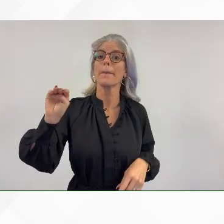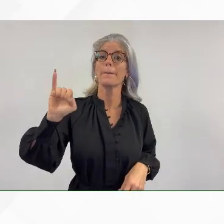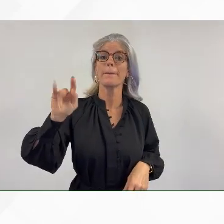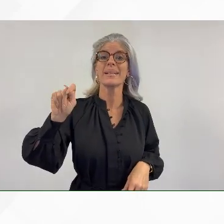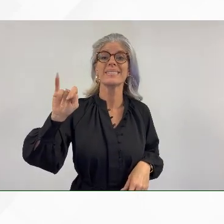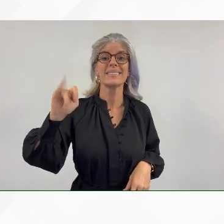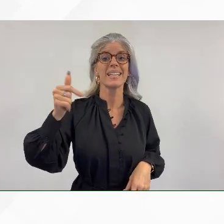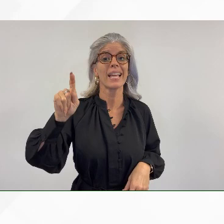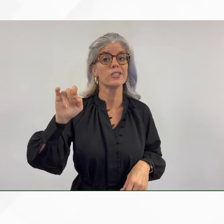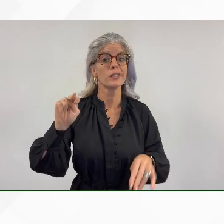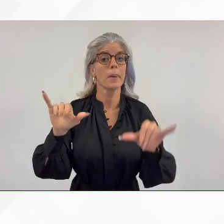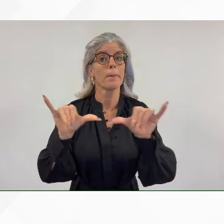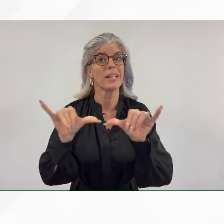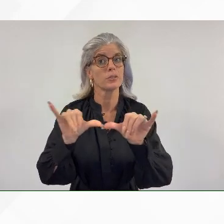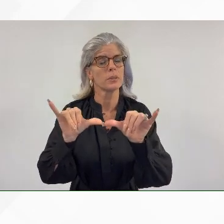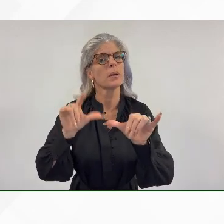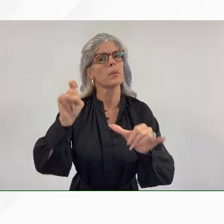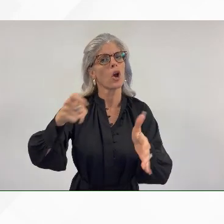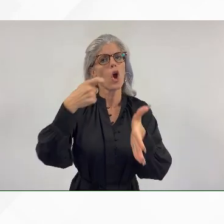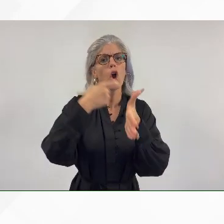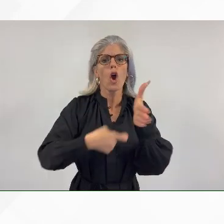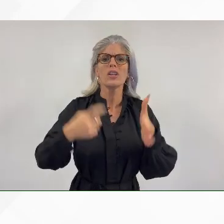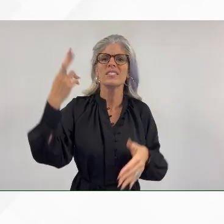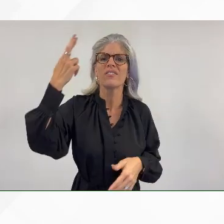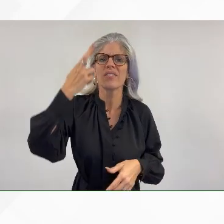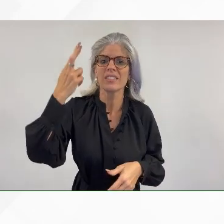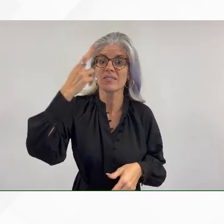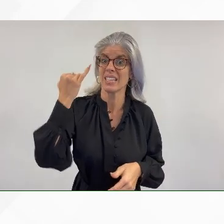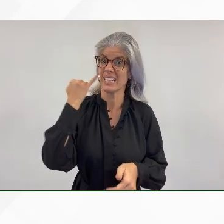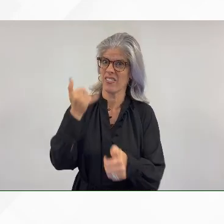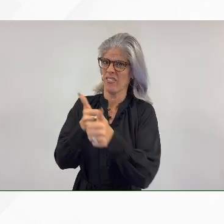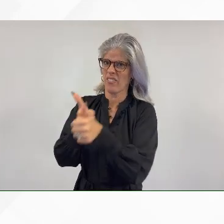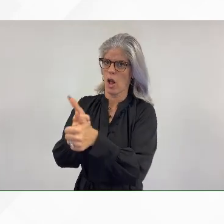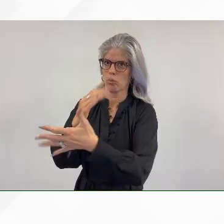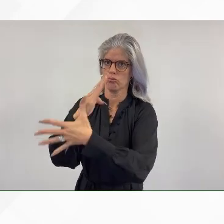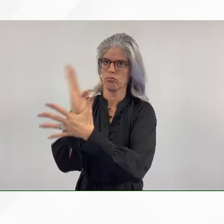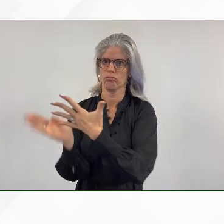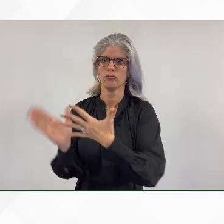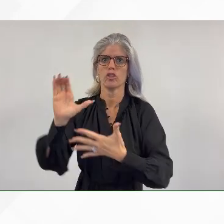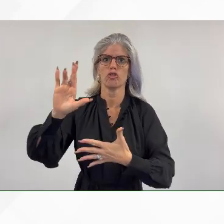the mitigation measure does not exceed 100% of the eligible repair